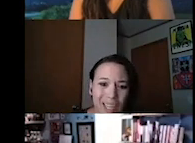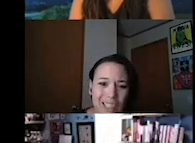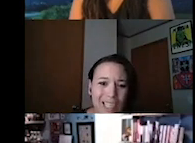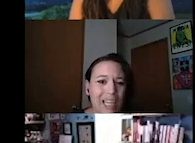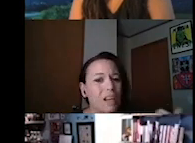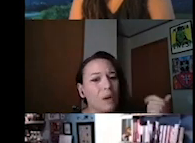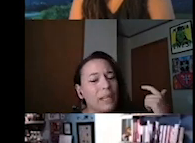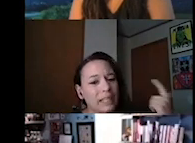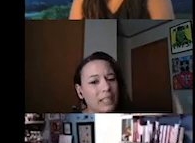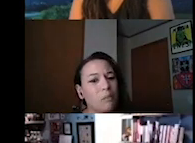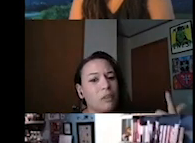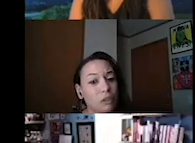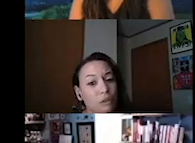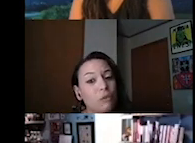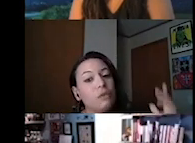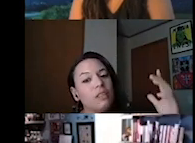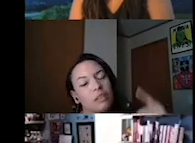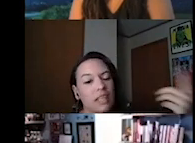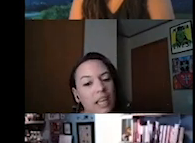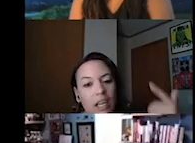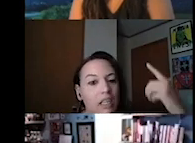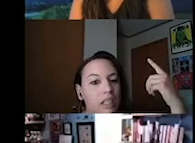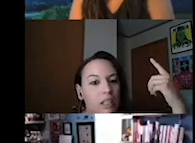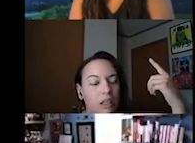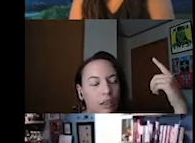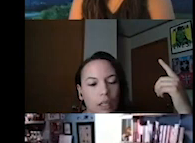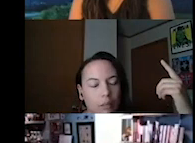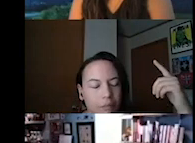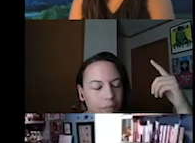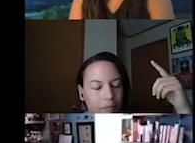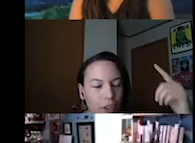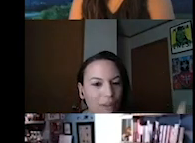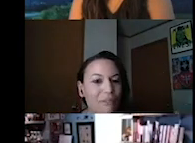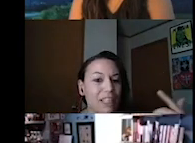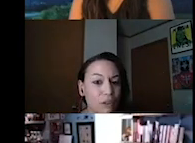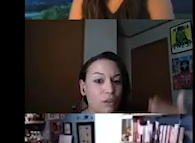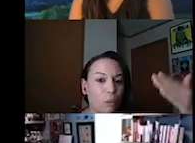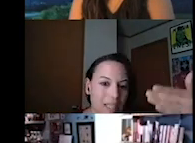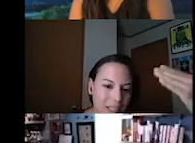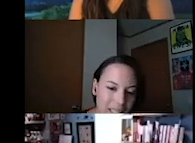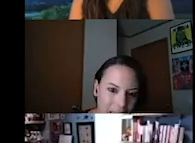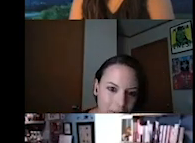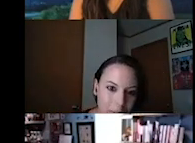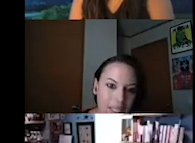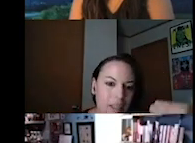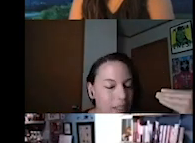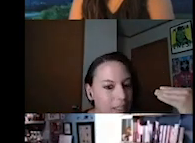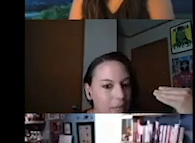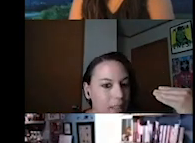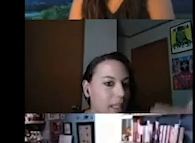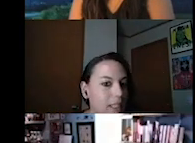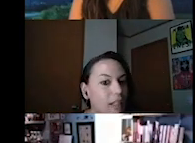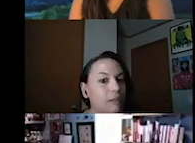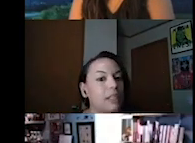European contact. We got symbols and icons, or graphics used once contact was made, I'm gonna